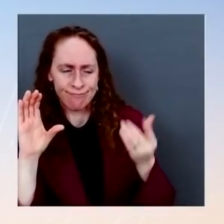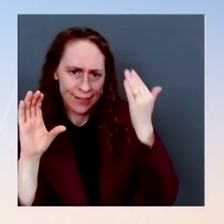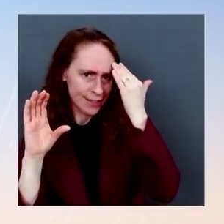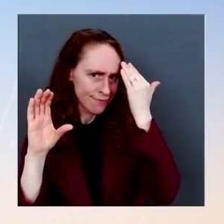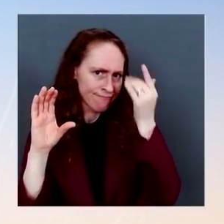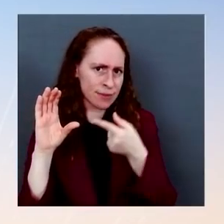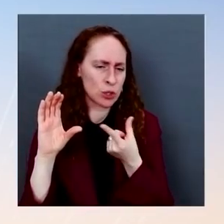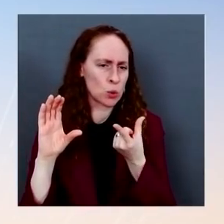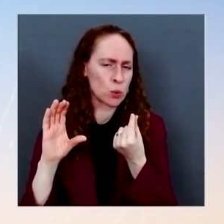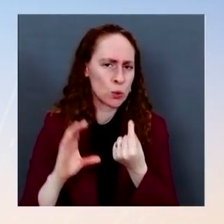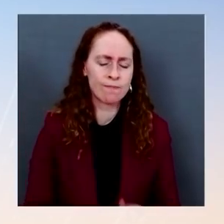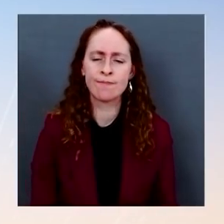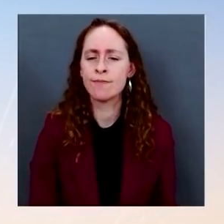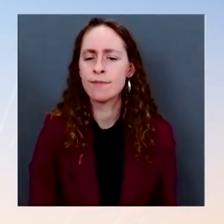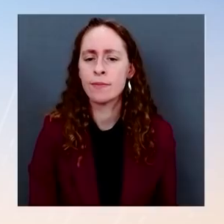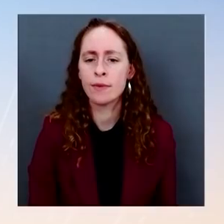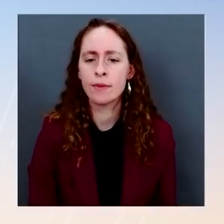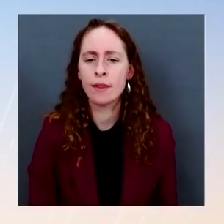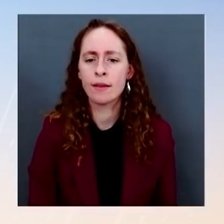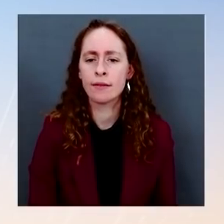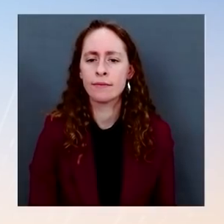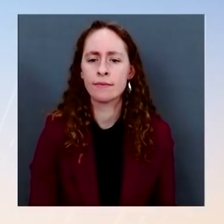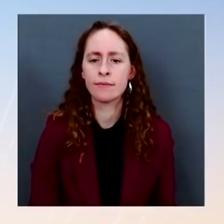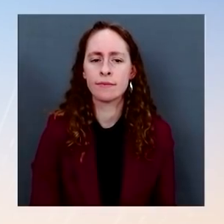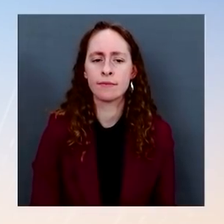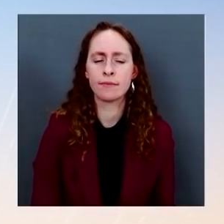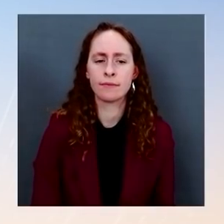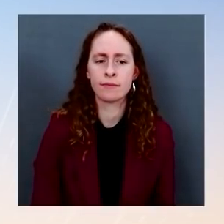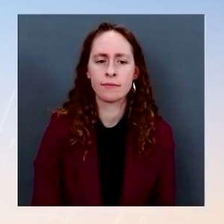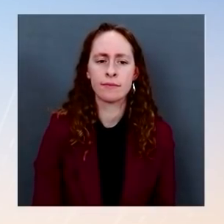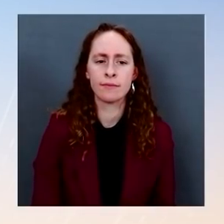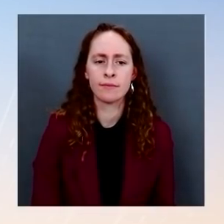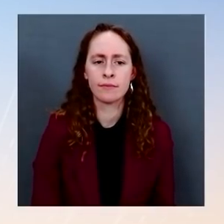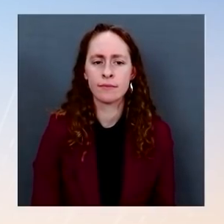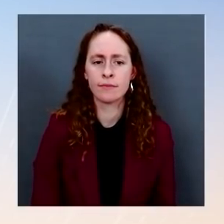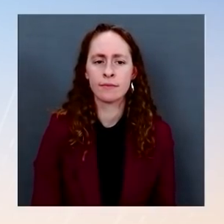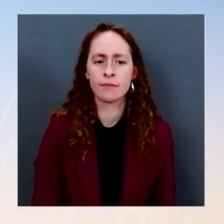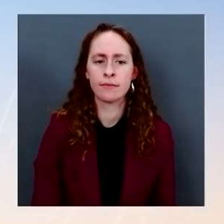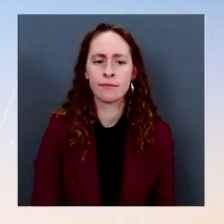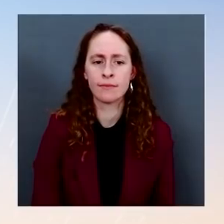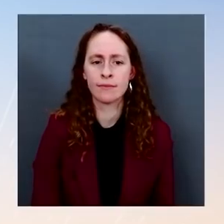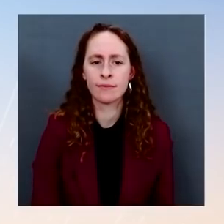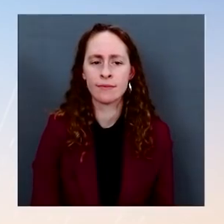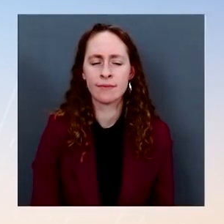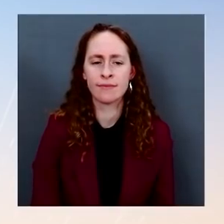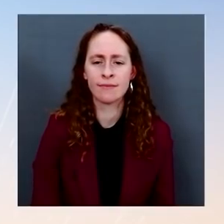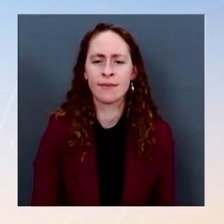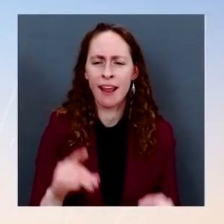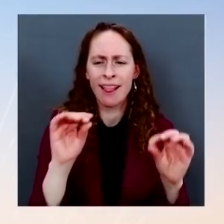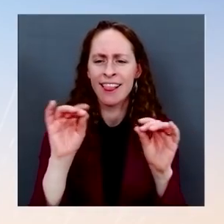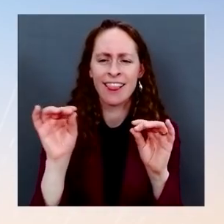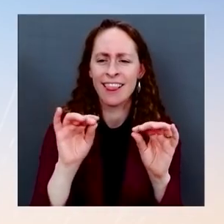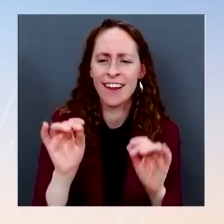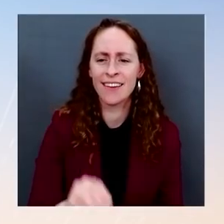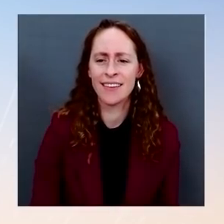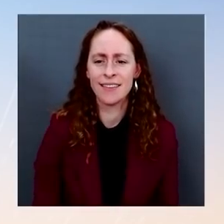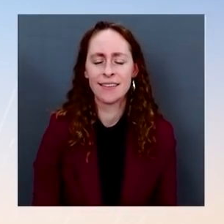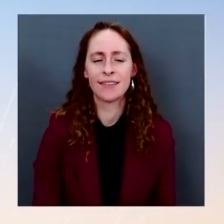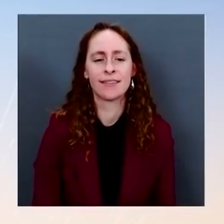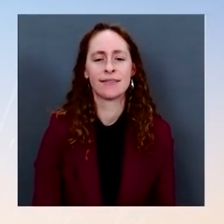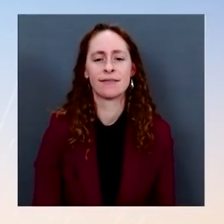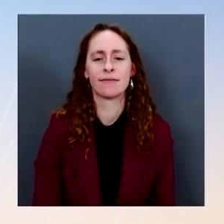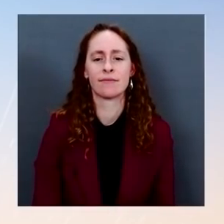Senator Manchin has been... He always thinks of himself as a senator. There you go. You're not wrong. Does the president think Senator Manchin has